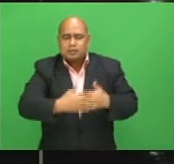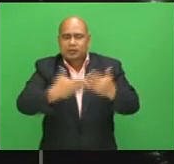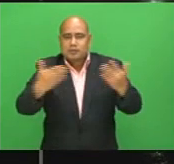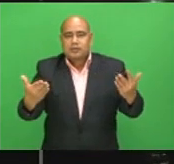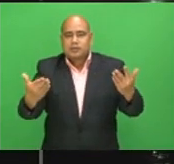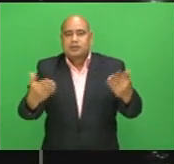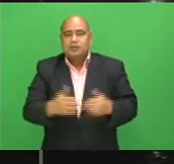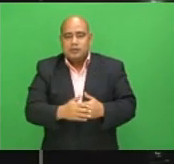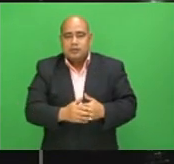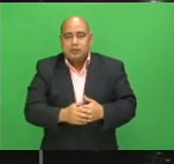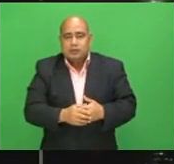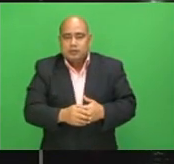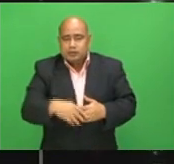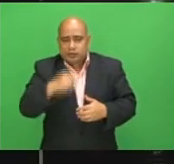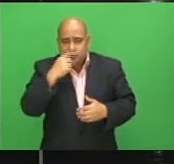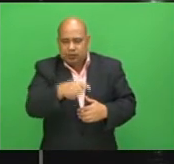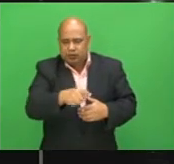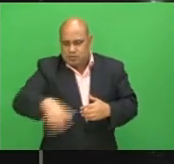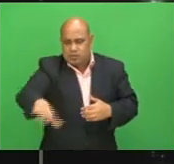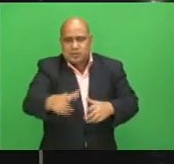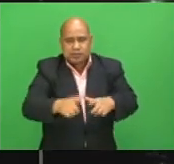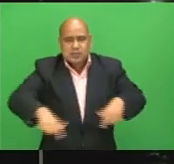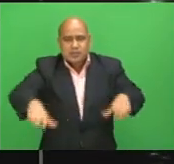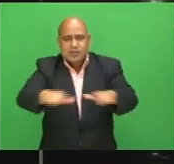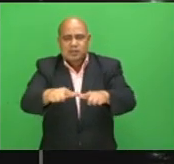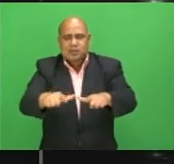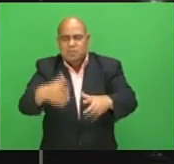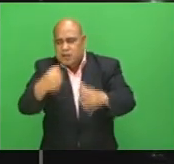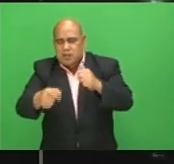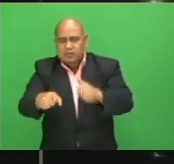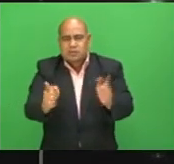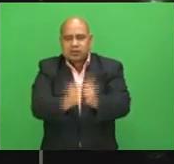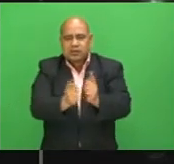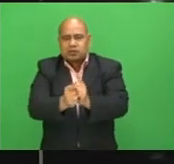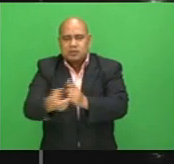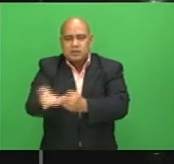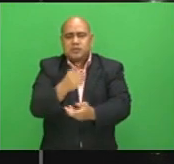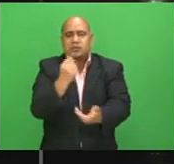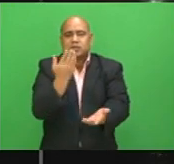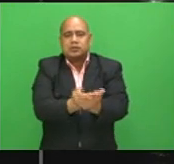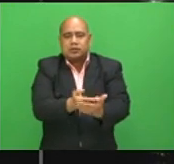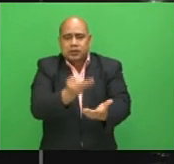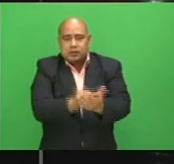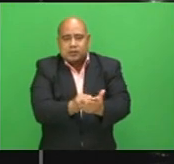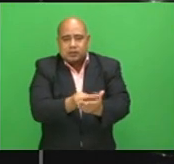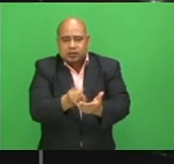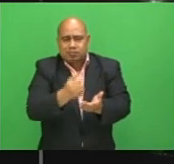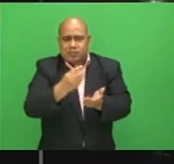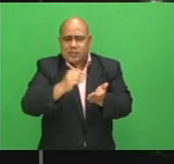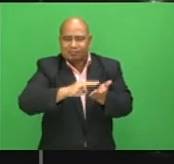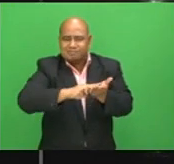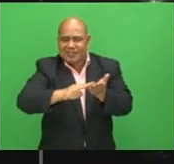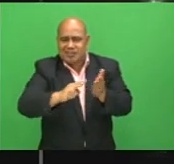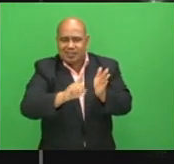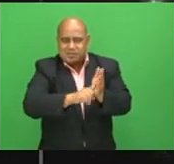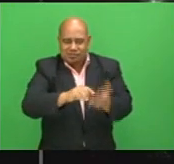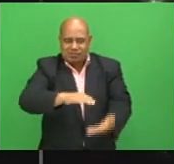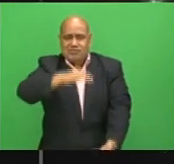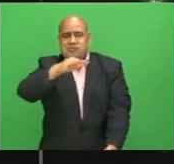in meeting the local milk demand. Fijians consume 60 million litres of milk annually, but local production